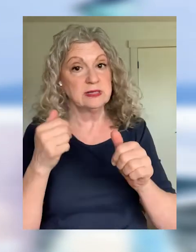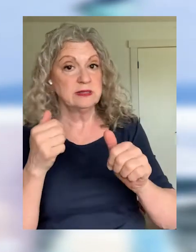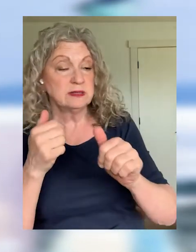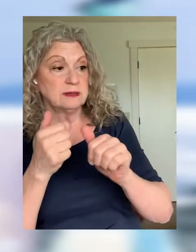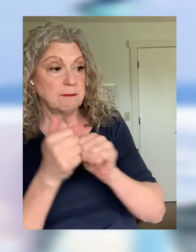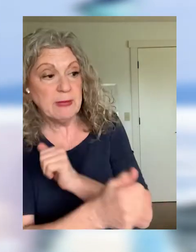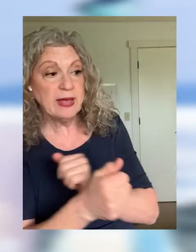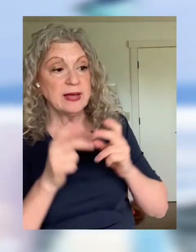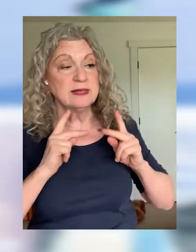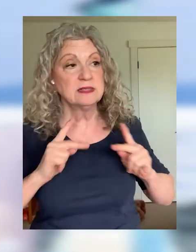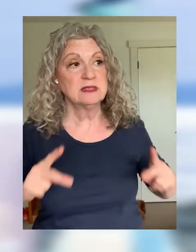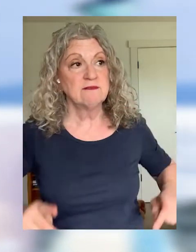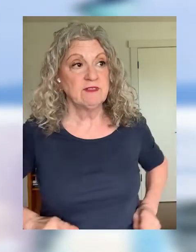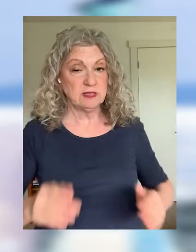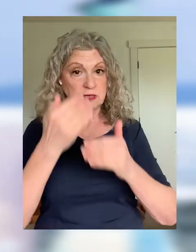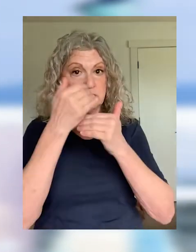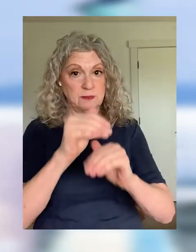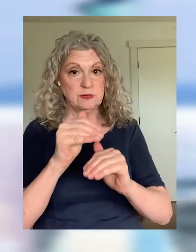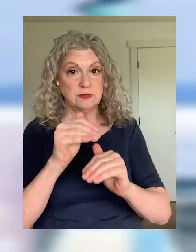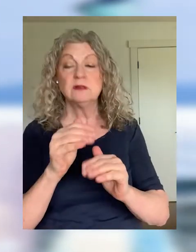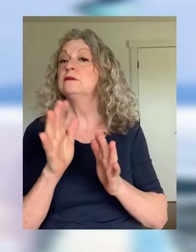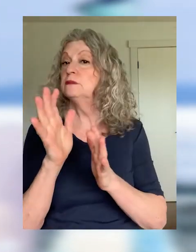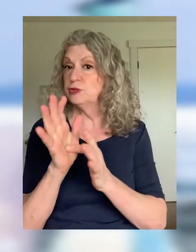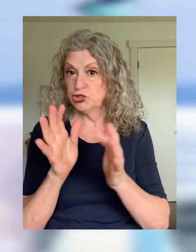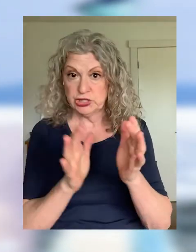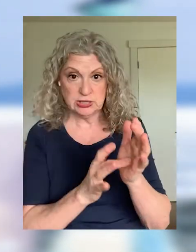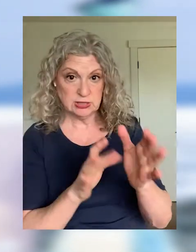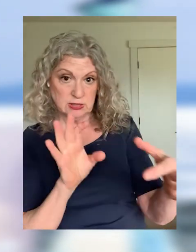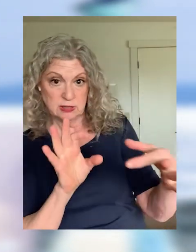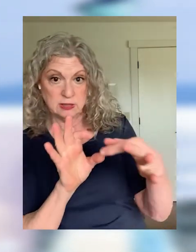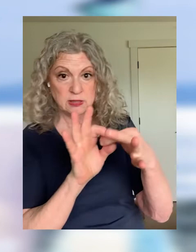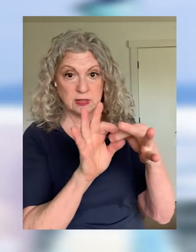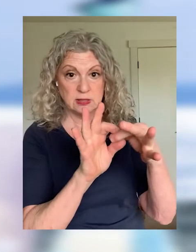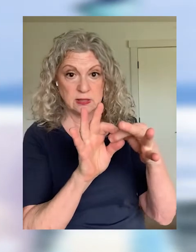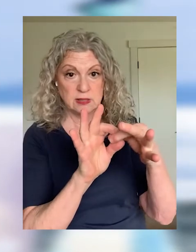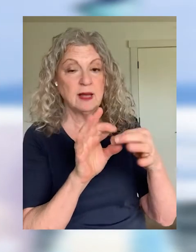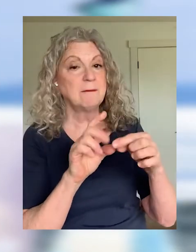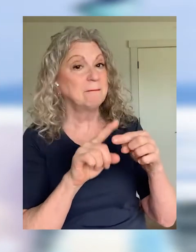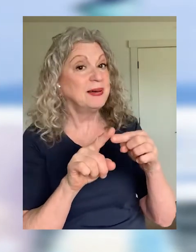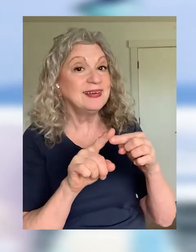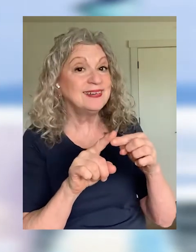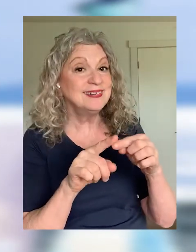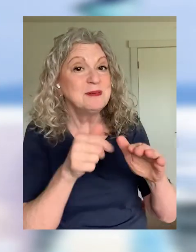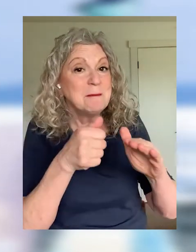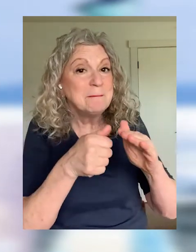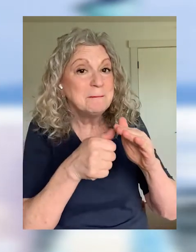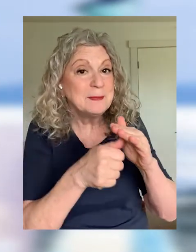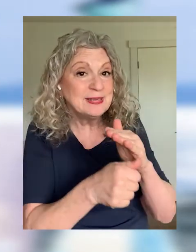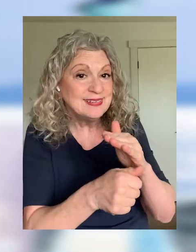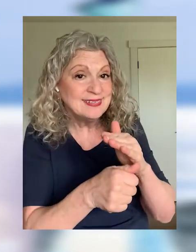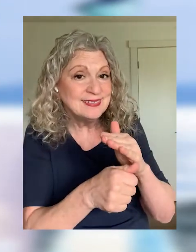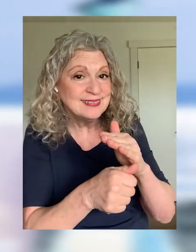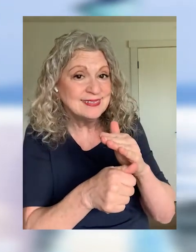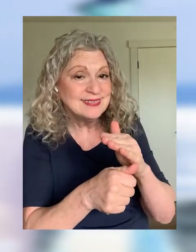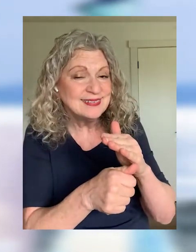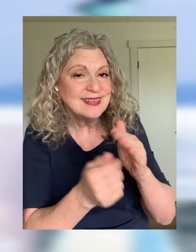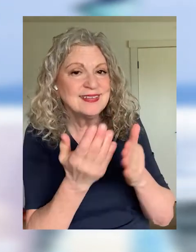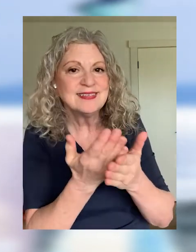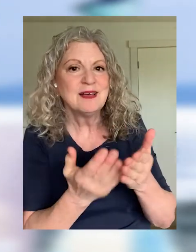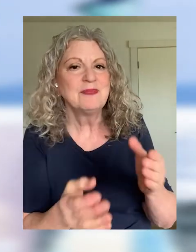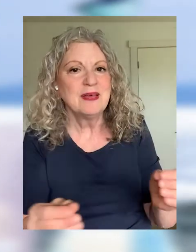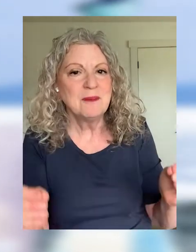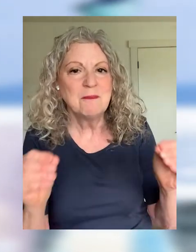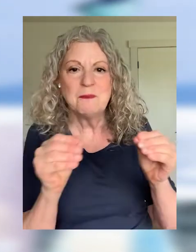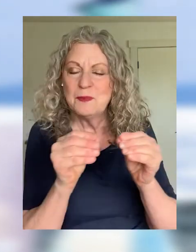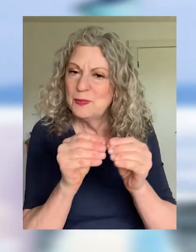physical constraints that separate them, and he connects. Beneath that simple connection, however, is something